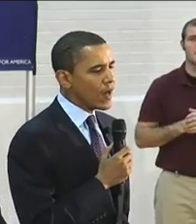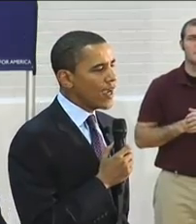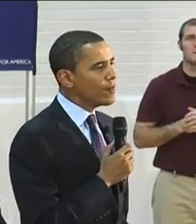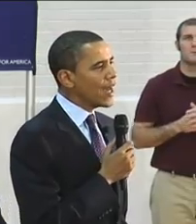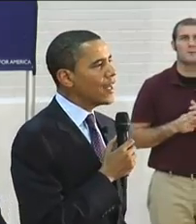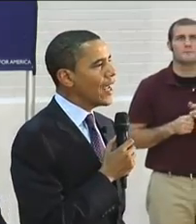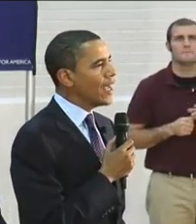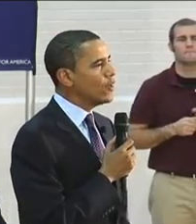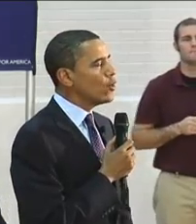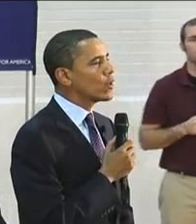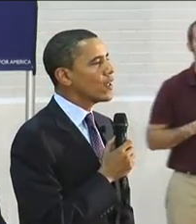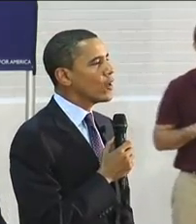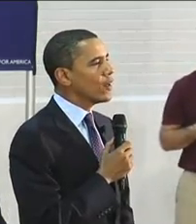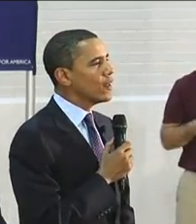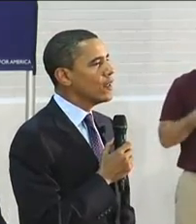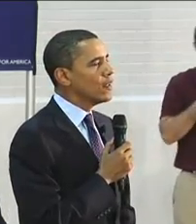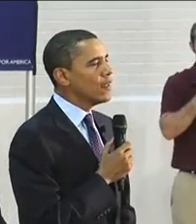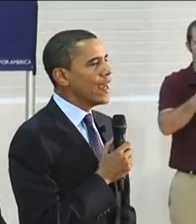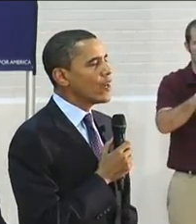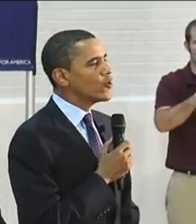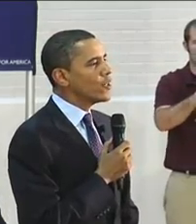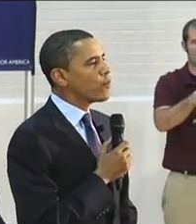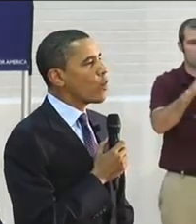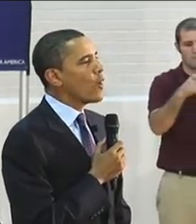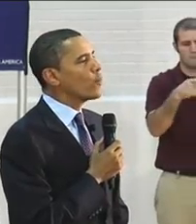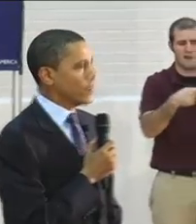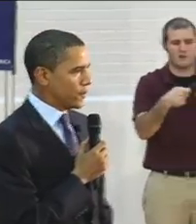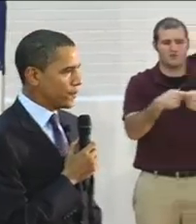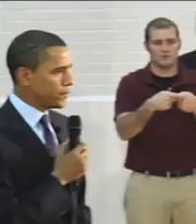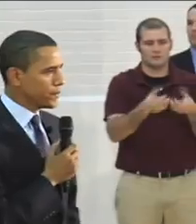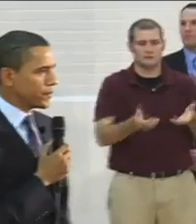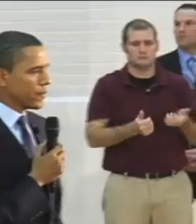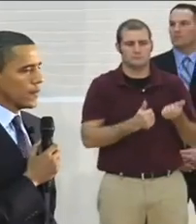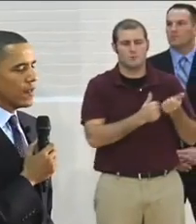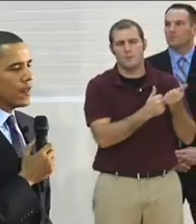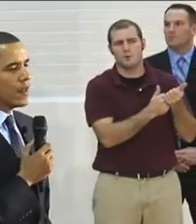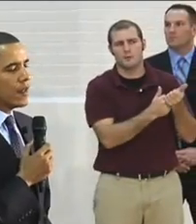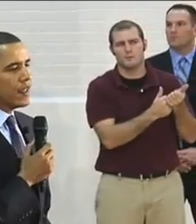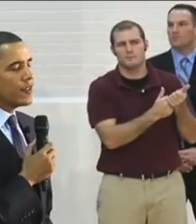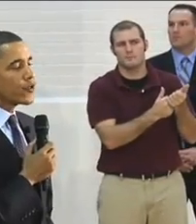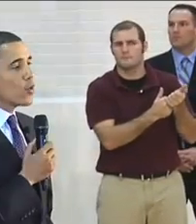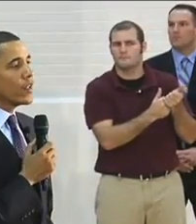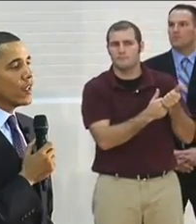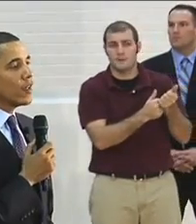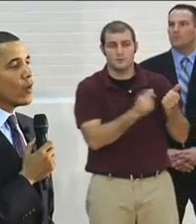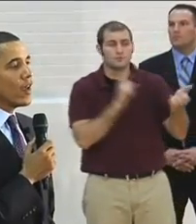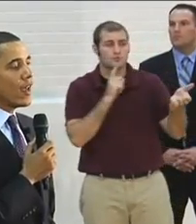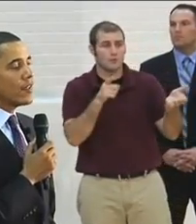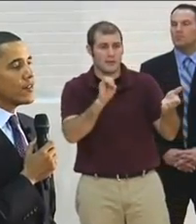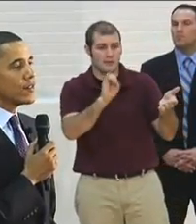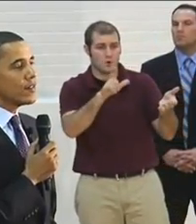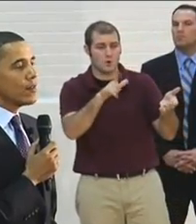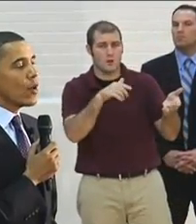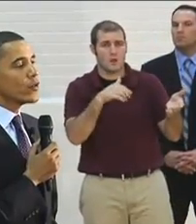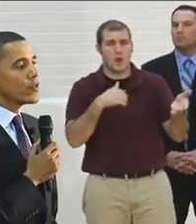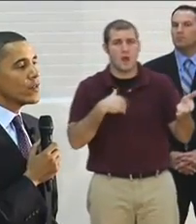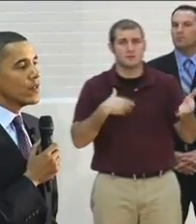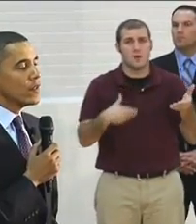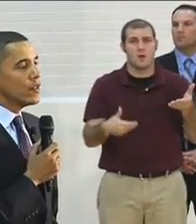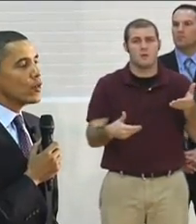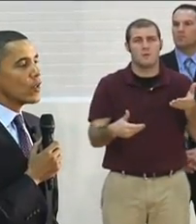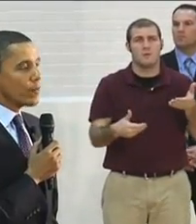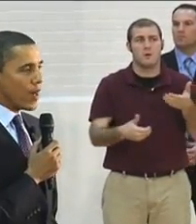So I am not a nuclear energy proponent. It is true that Illinois has the